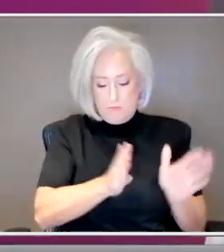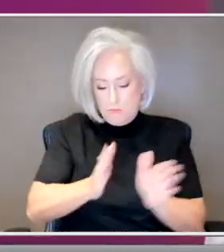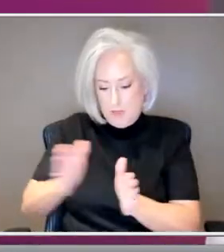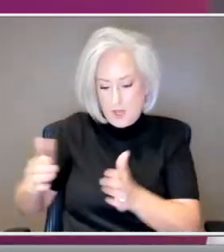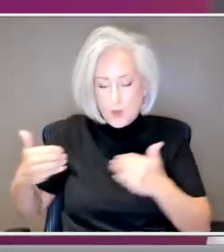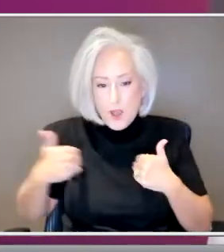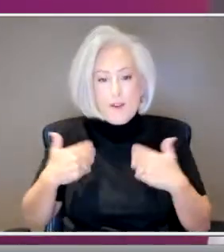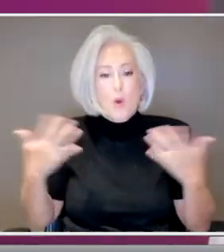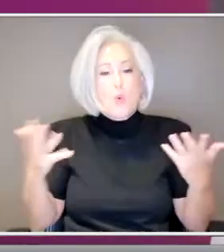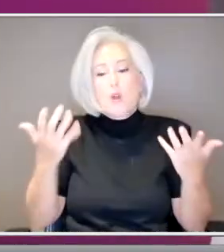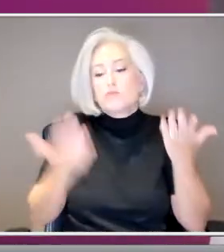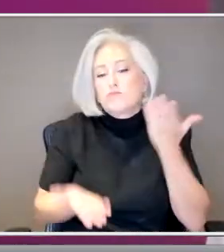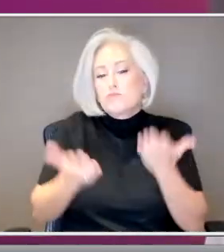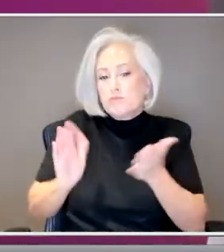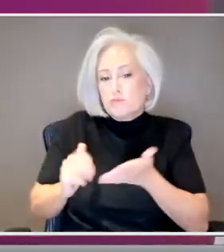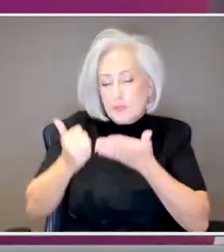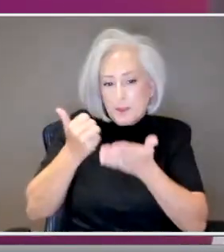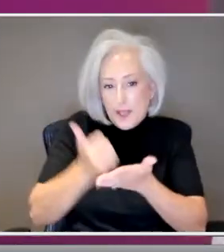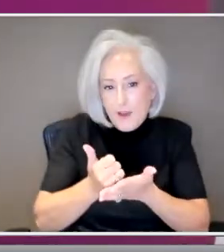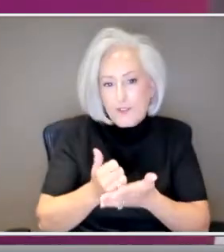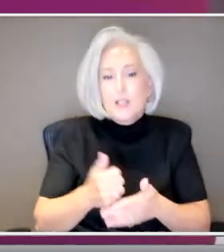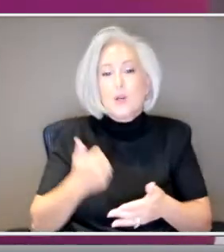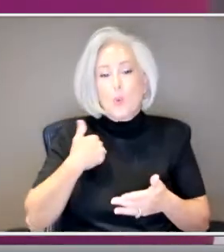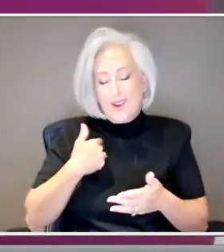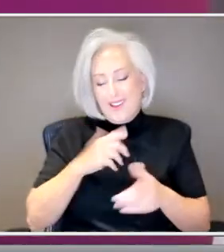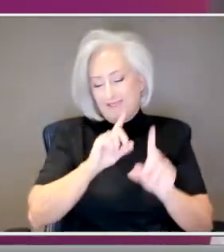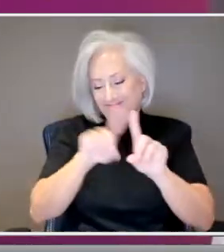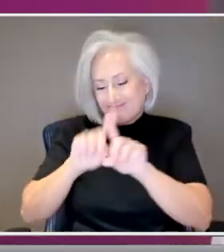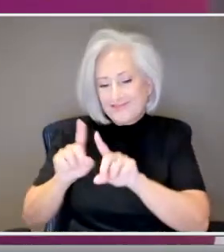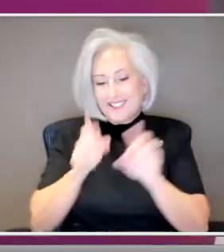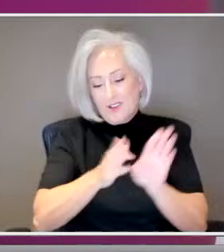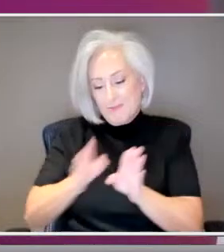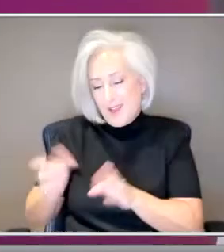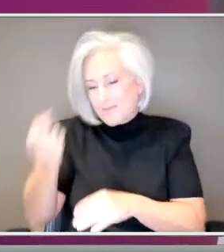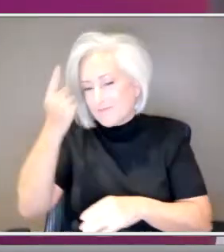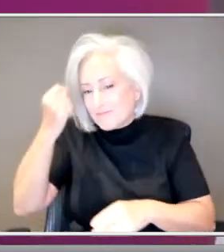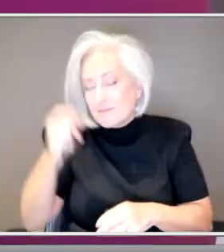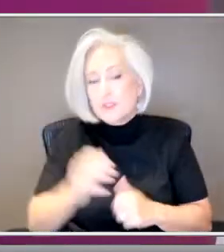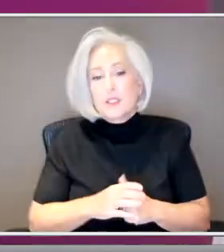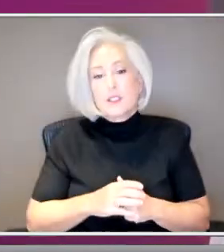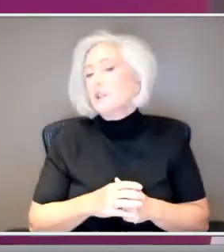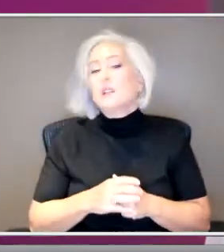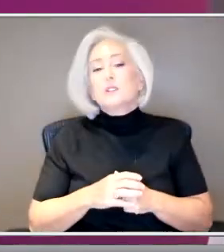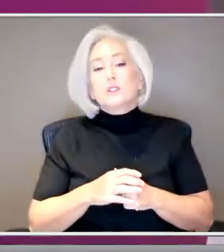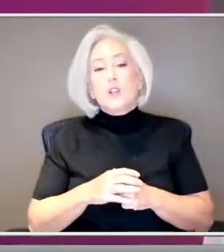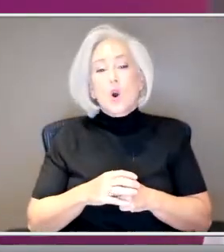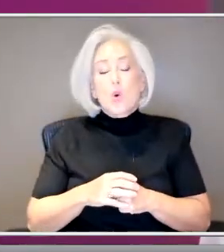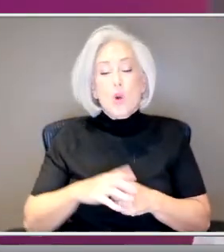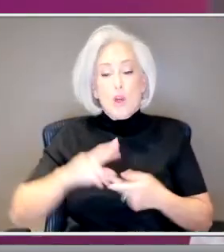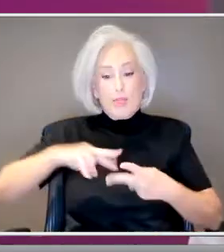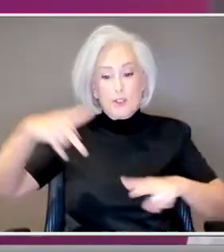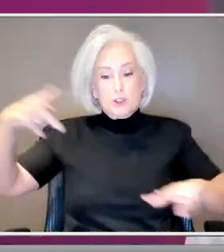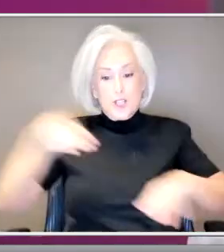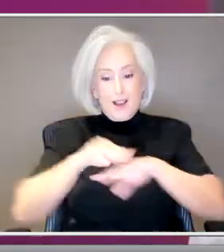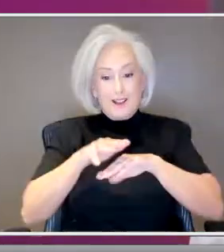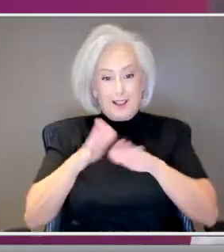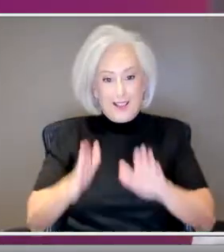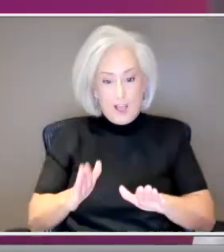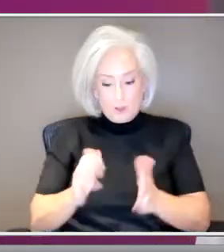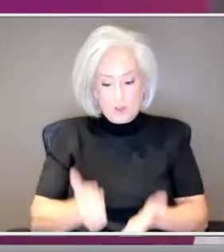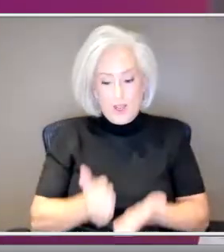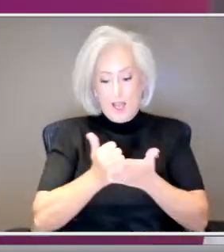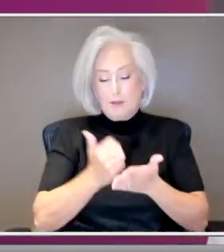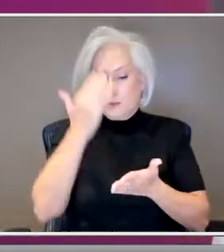those listening in, what the genetic counselor's expertise is helping you determine which genetic testing